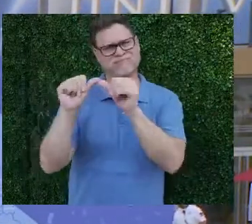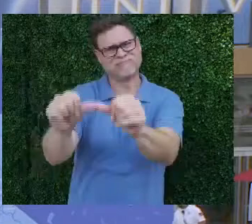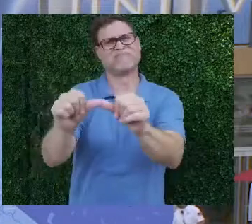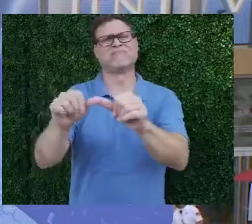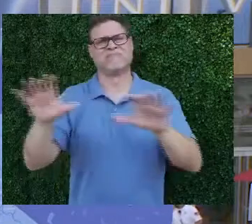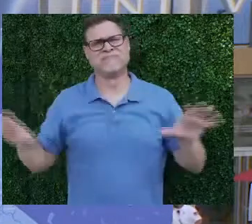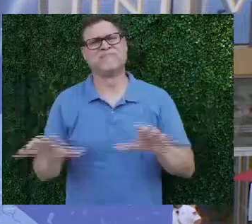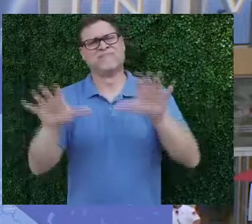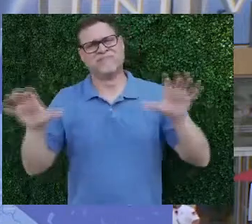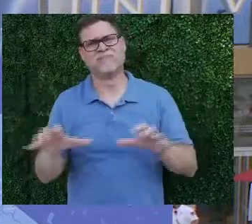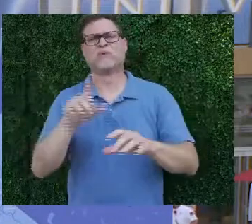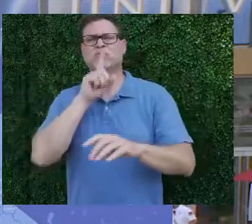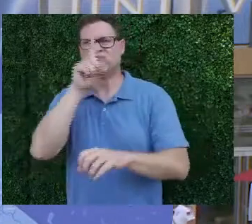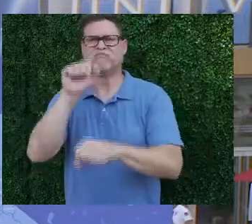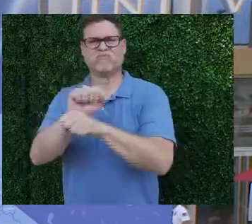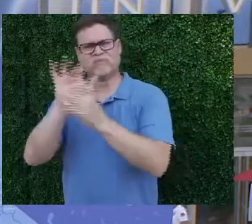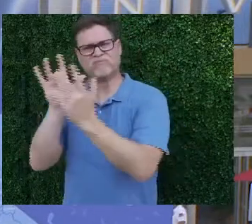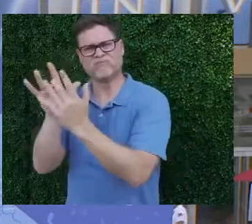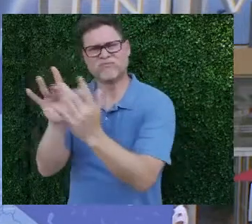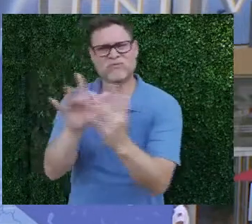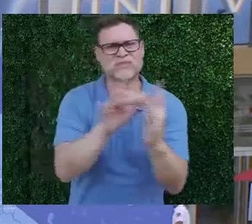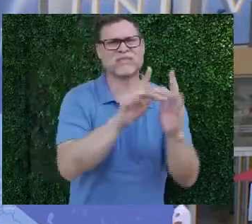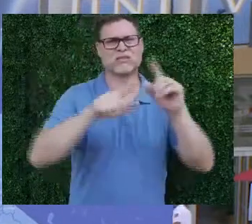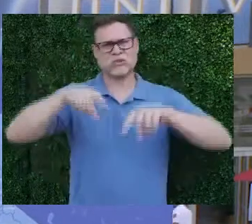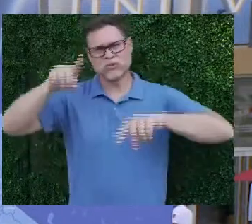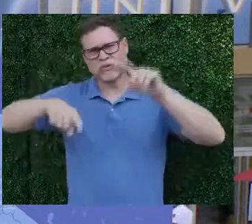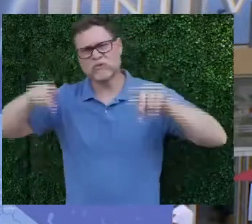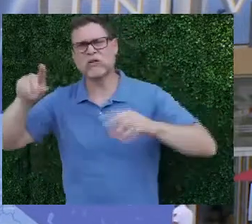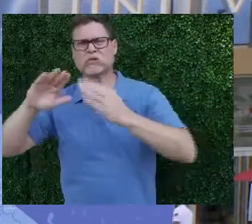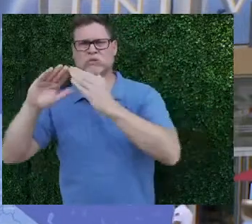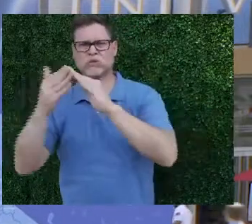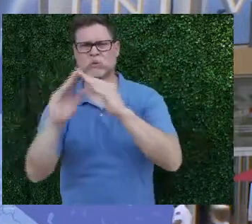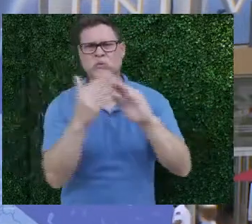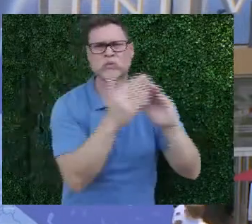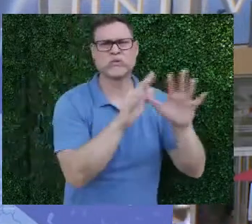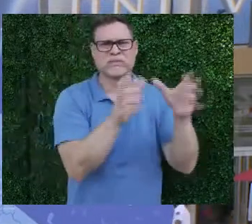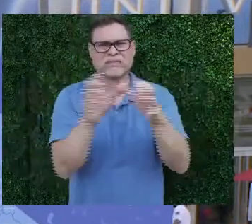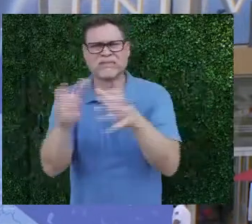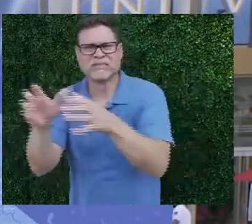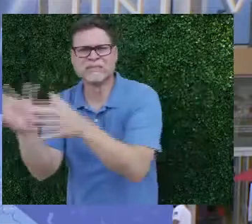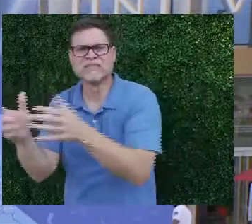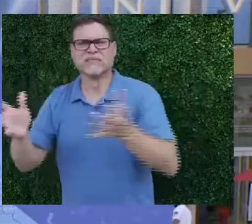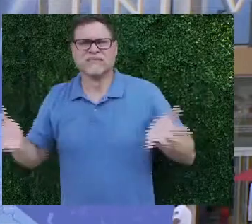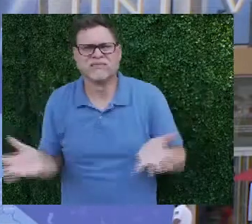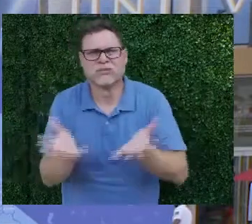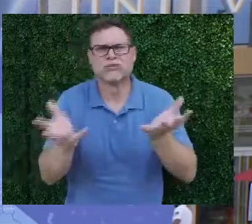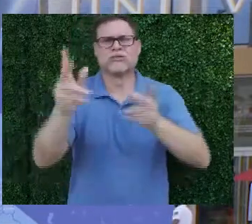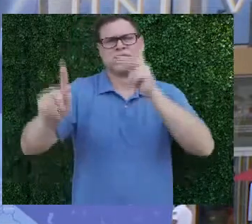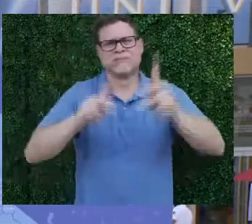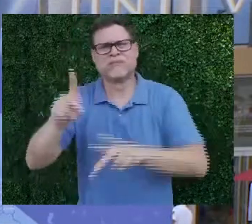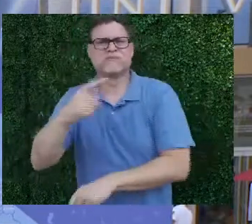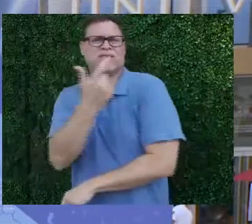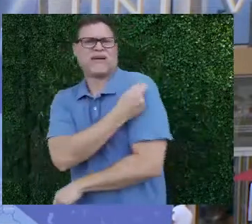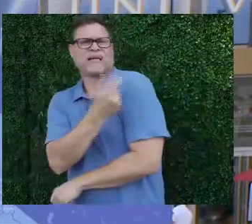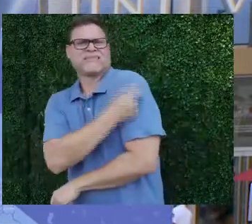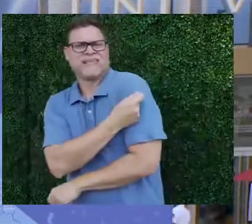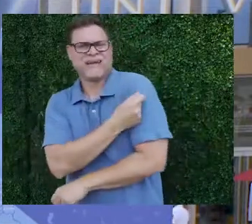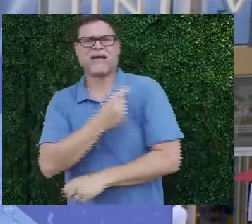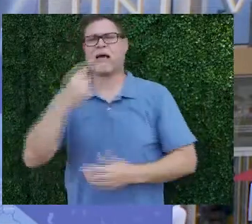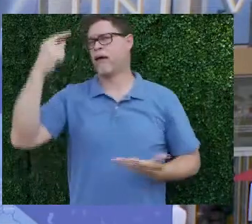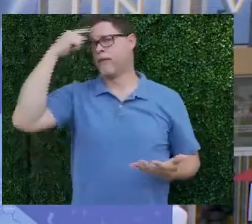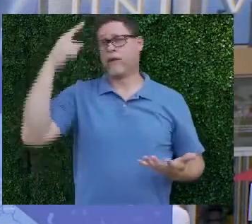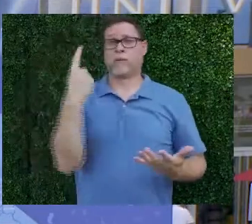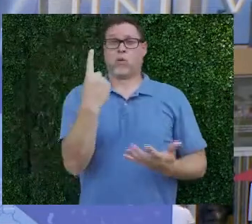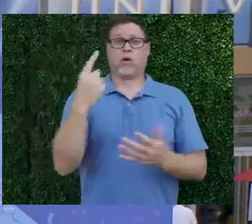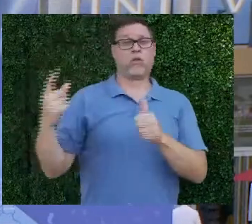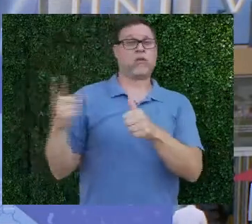sure we're truly reaching out to diverse communities up and down the state. Any final messages as it relates to encouraging people to get vaccinated? Well, I think, being one